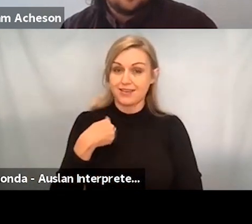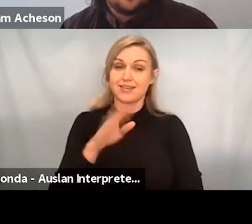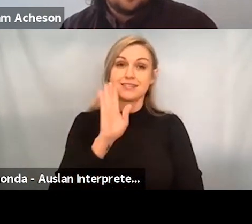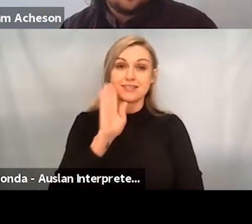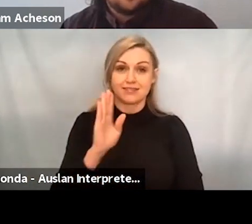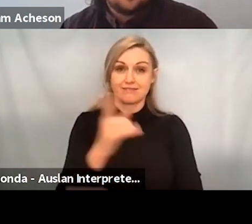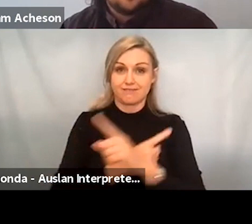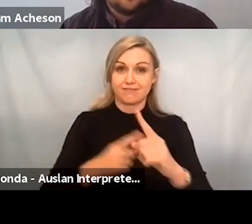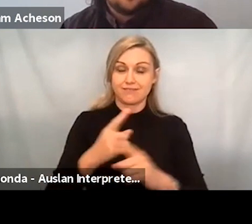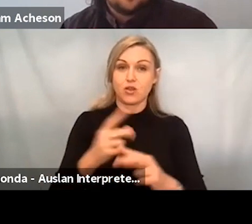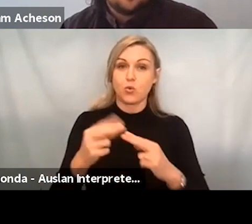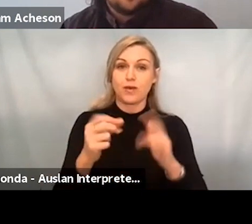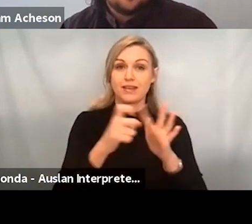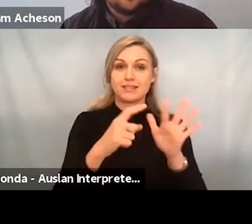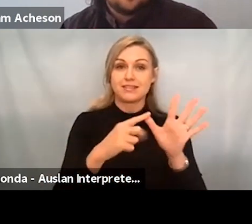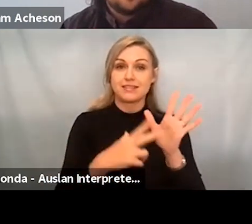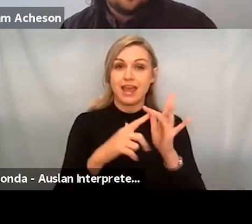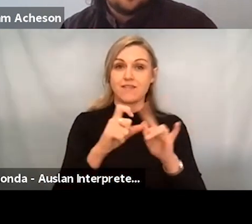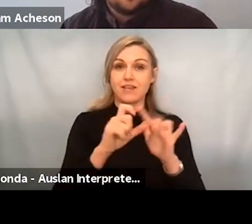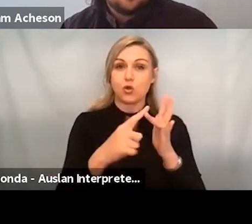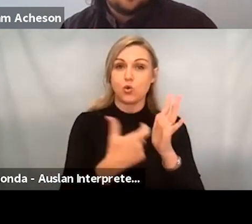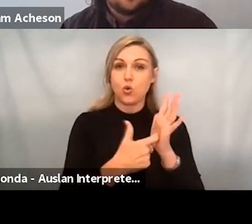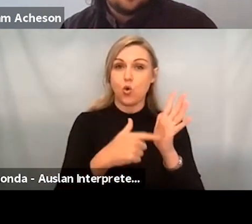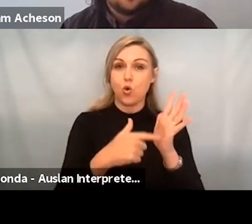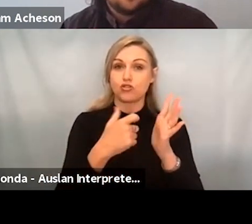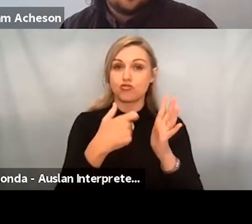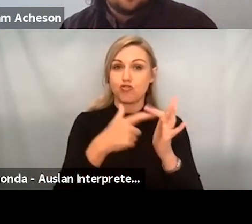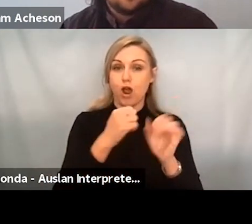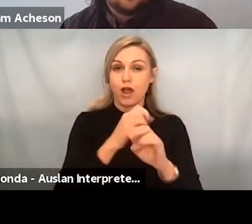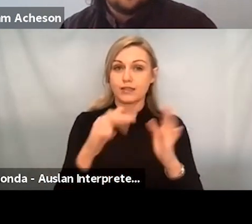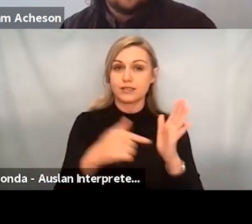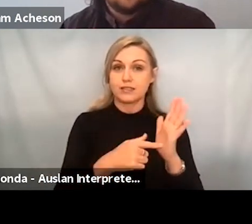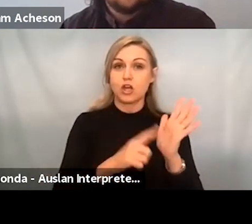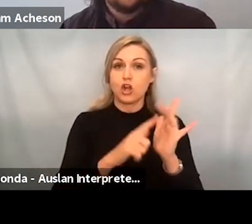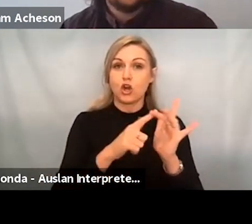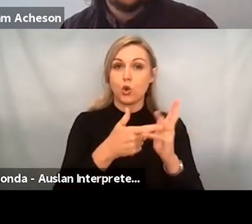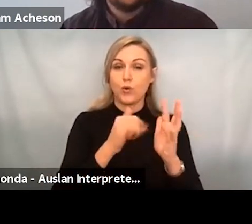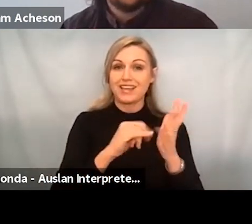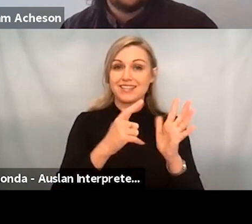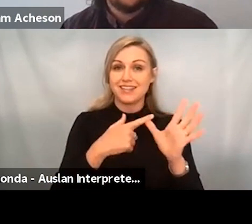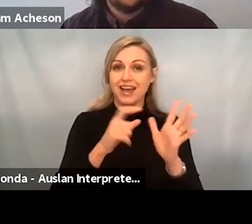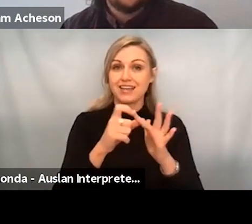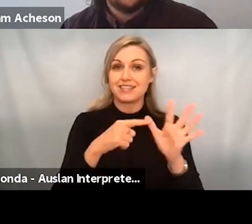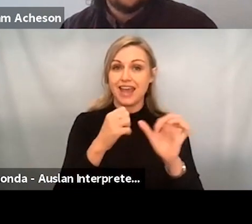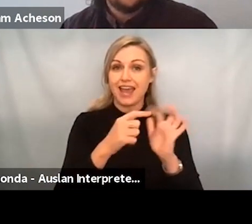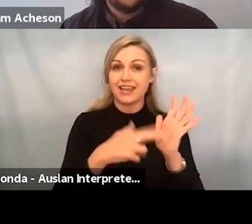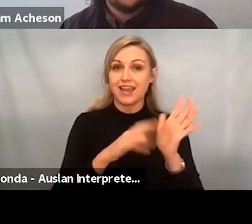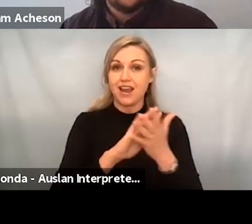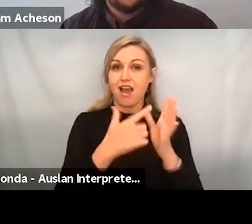be with David Courtright and Louisa Degenhardt and other presenters